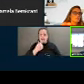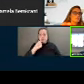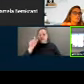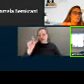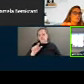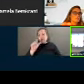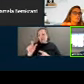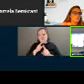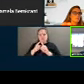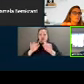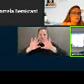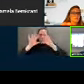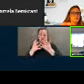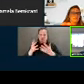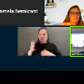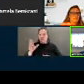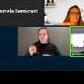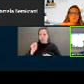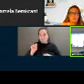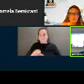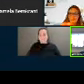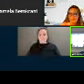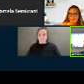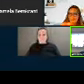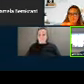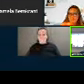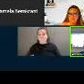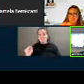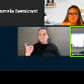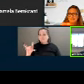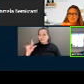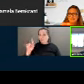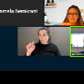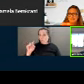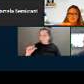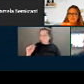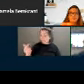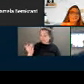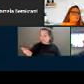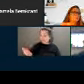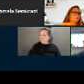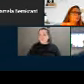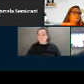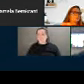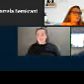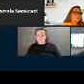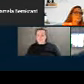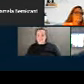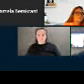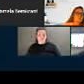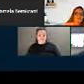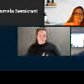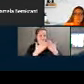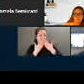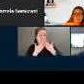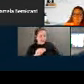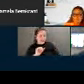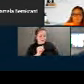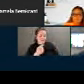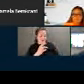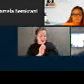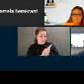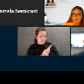across the nation. And Nicole Wood, back to you. Well, thank you so much, both April as well as Richard,